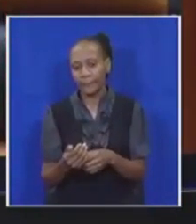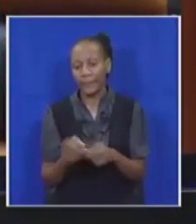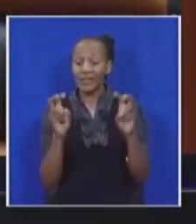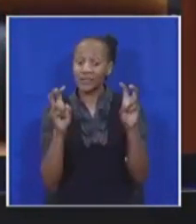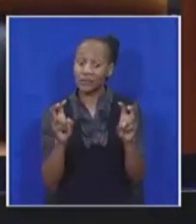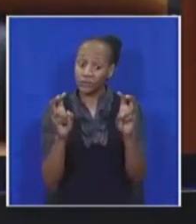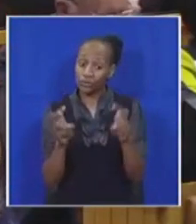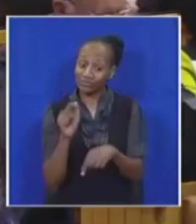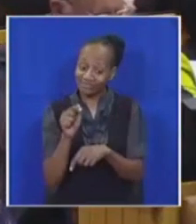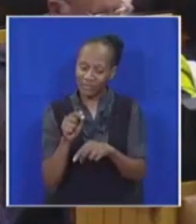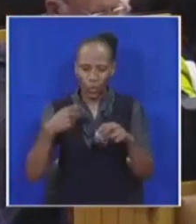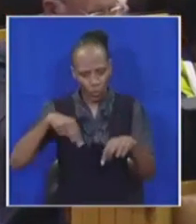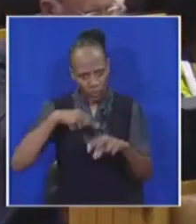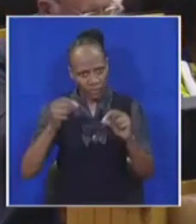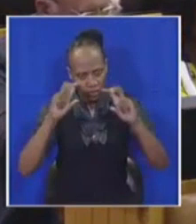matter was investigated.